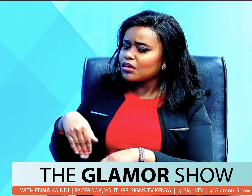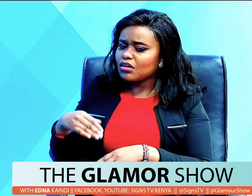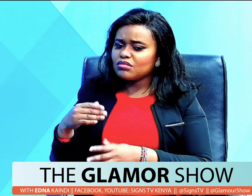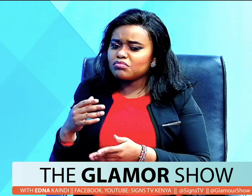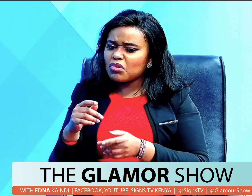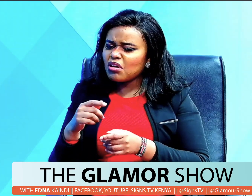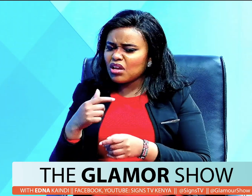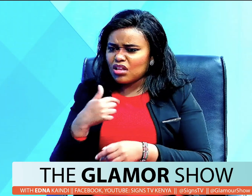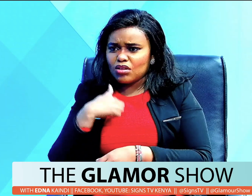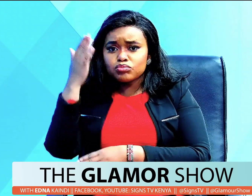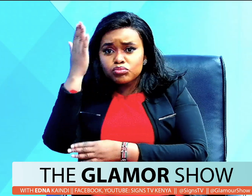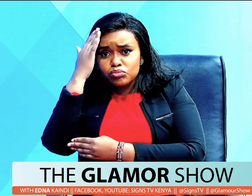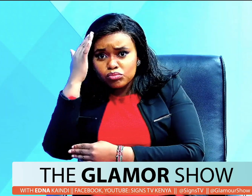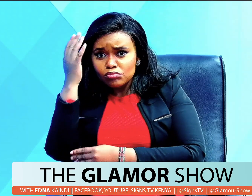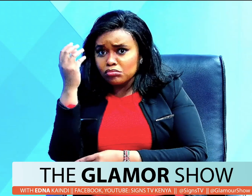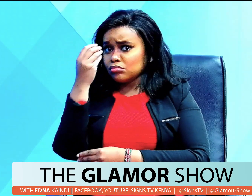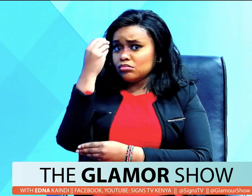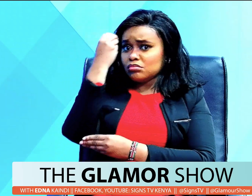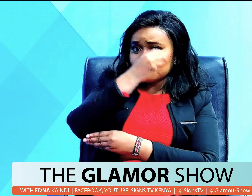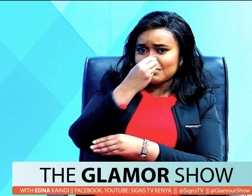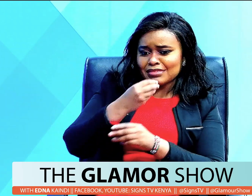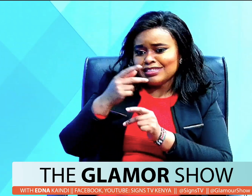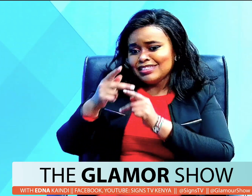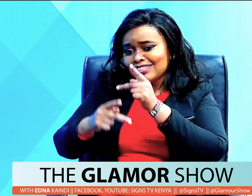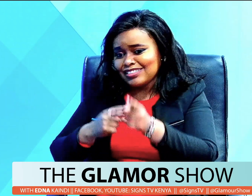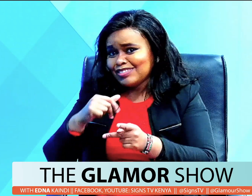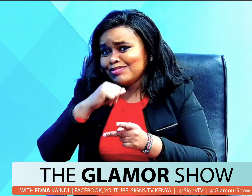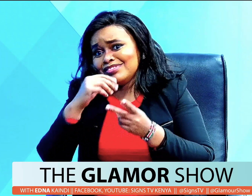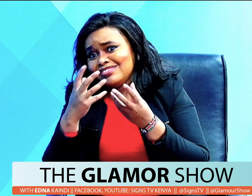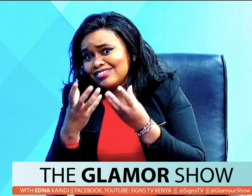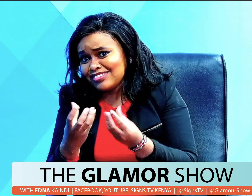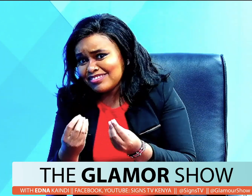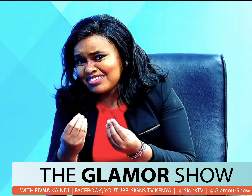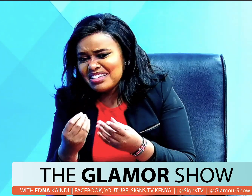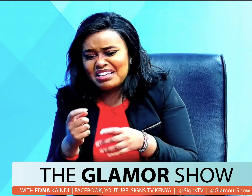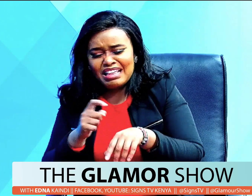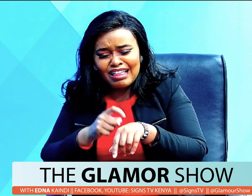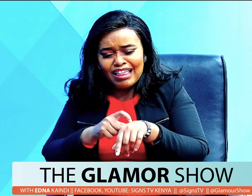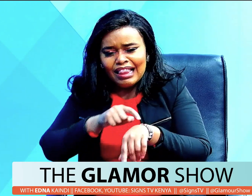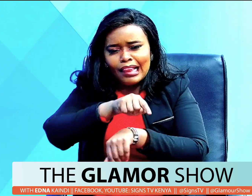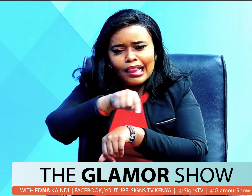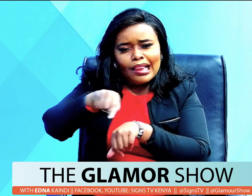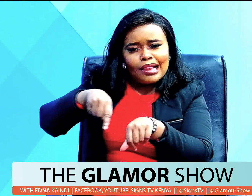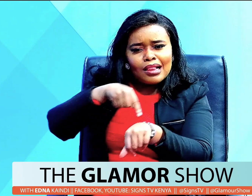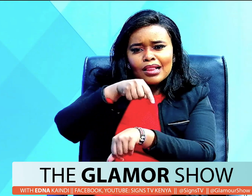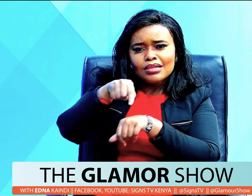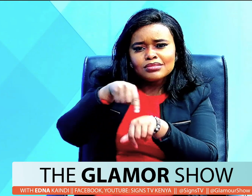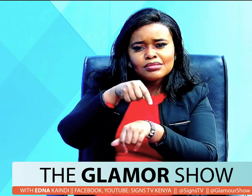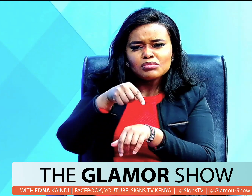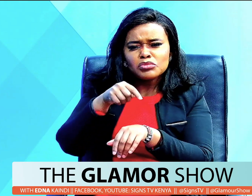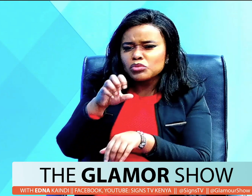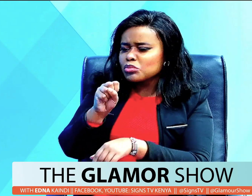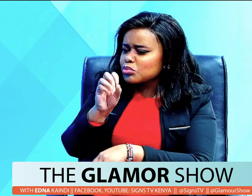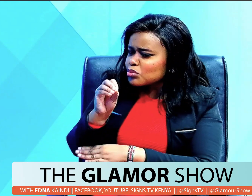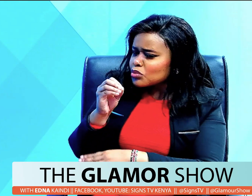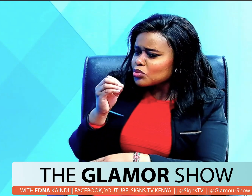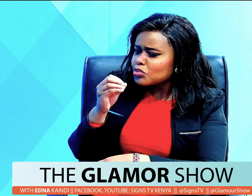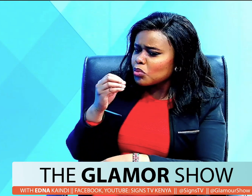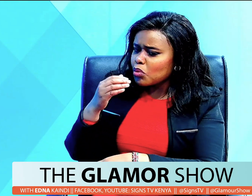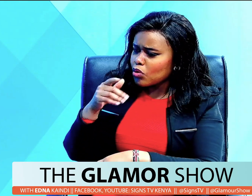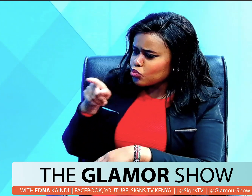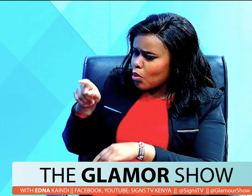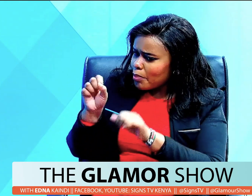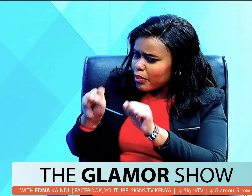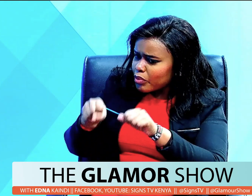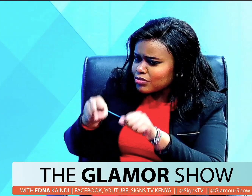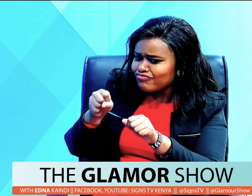And I really was asking a lot because I really know when it comes to hair, it's not the easiest. And also now talking of